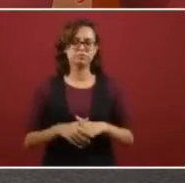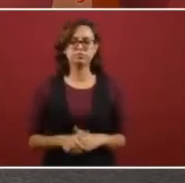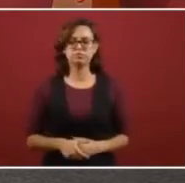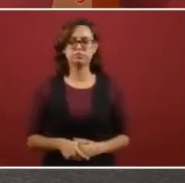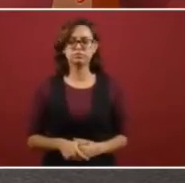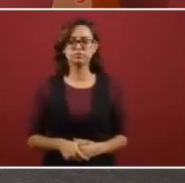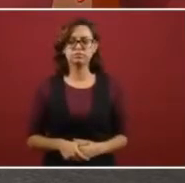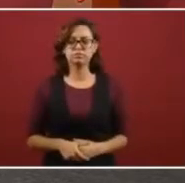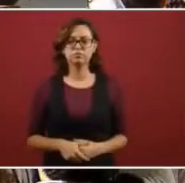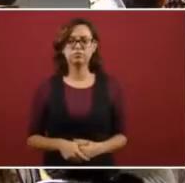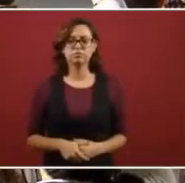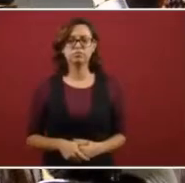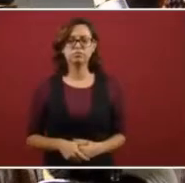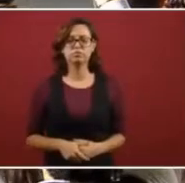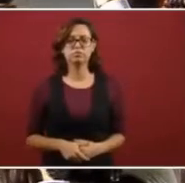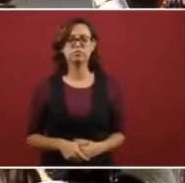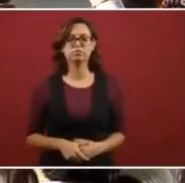know.